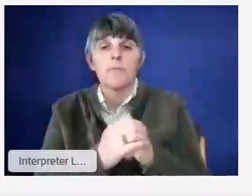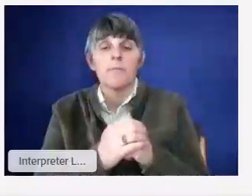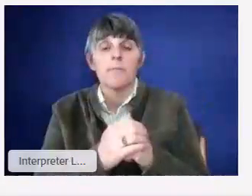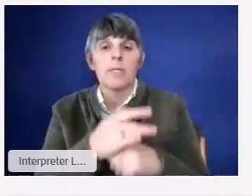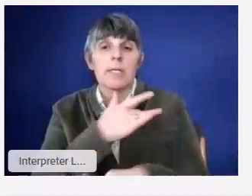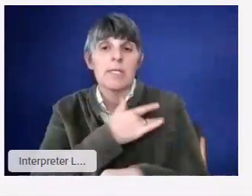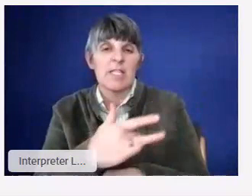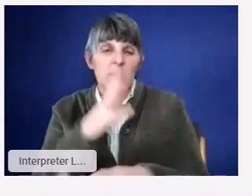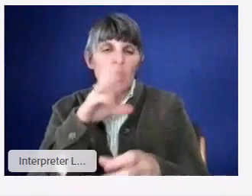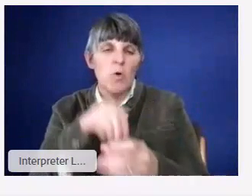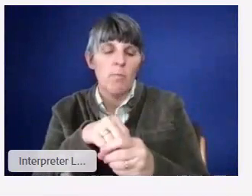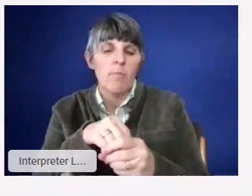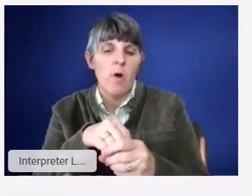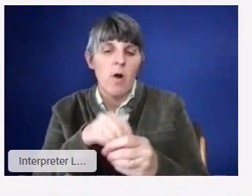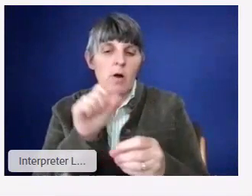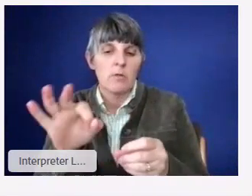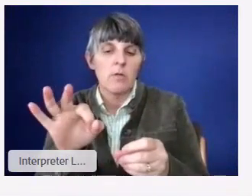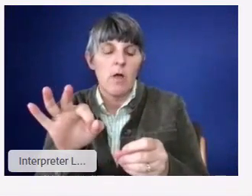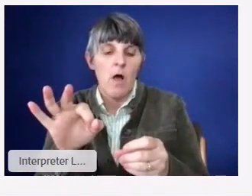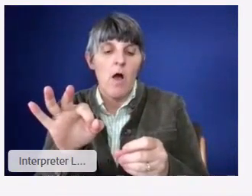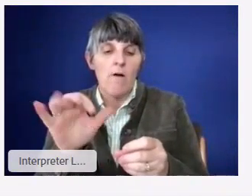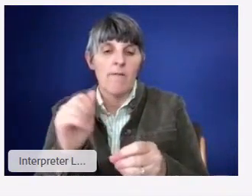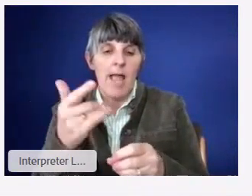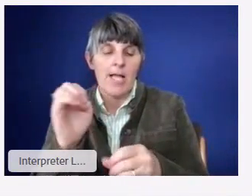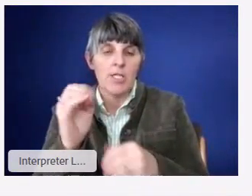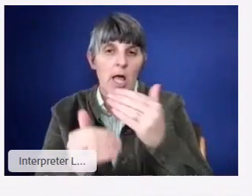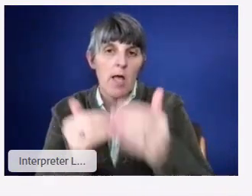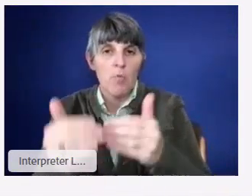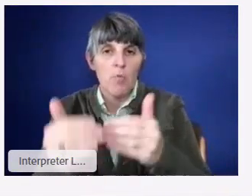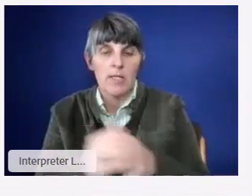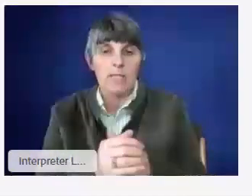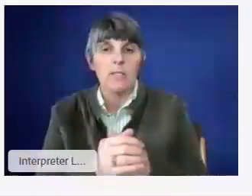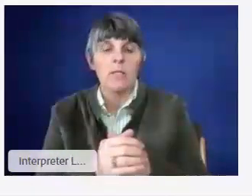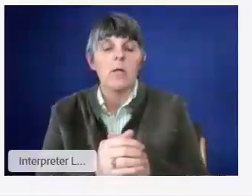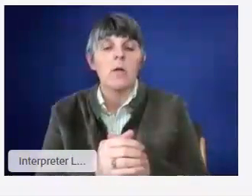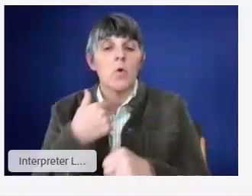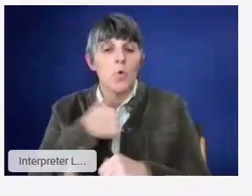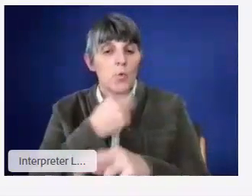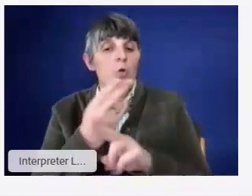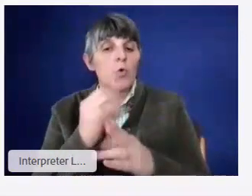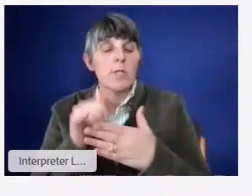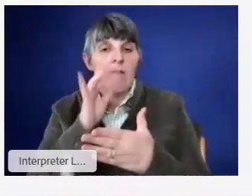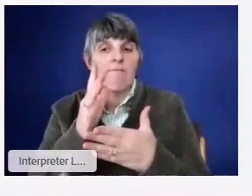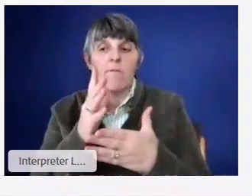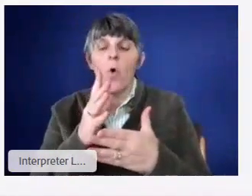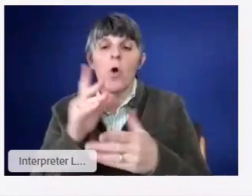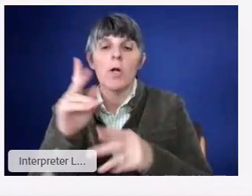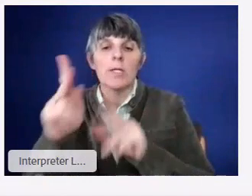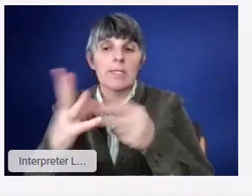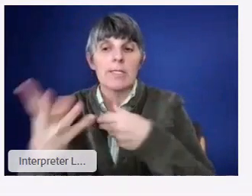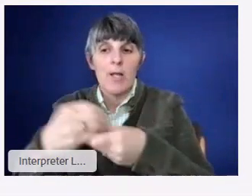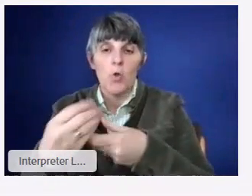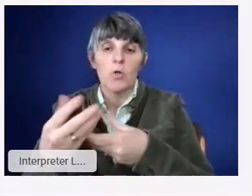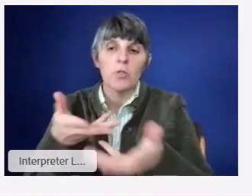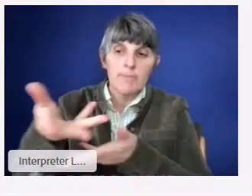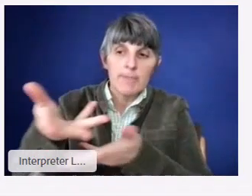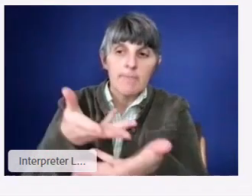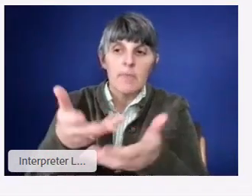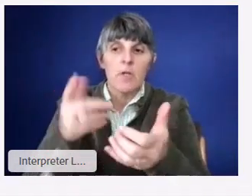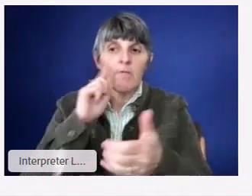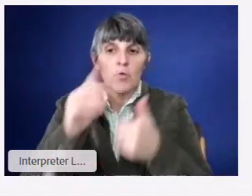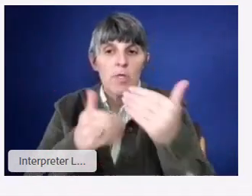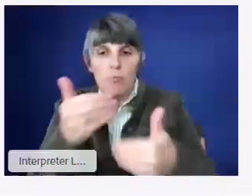typical parts of the Agile process. We use that to engage the stakeholders during the process to ask